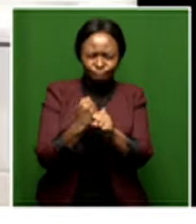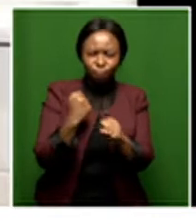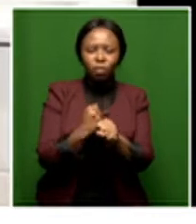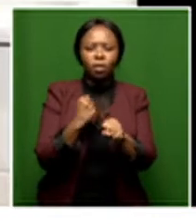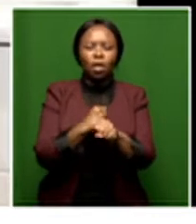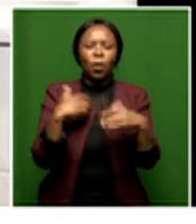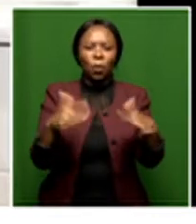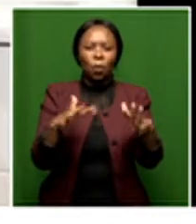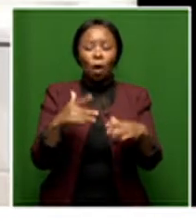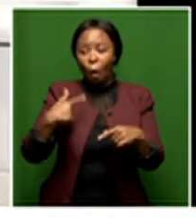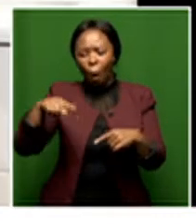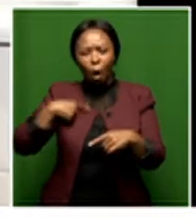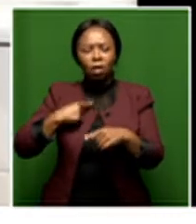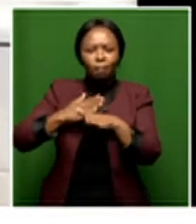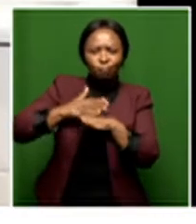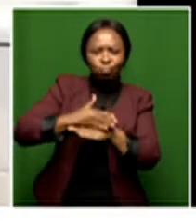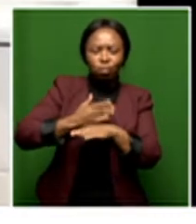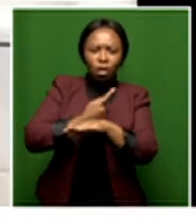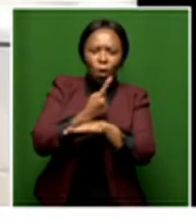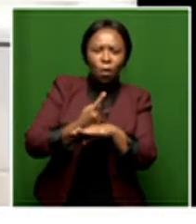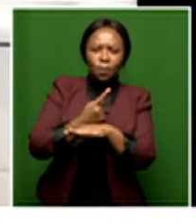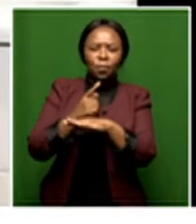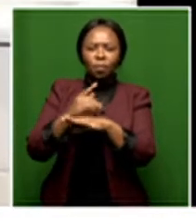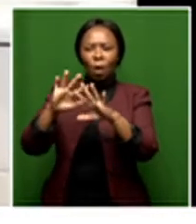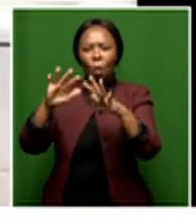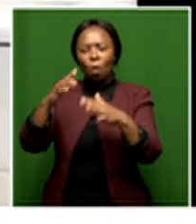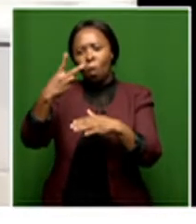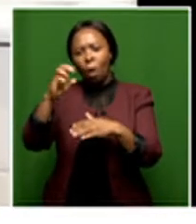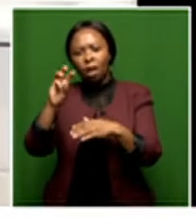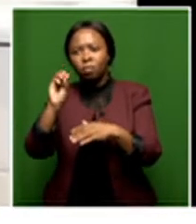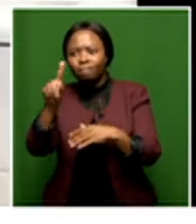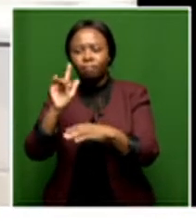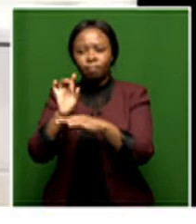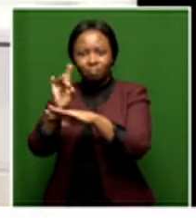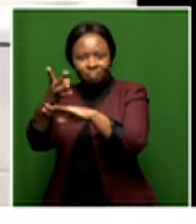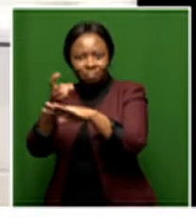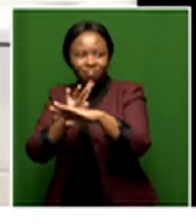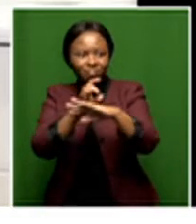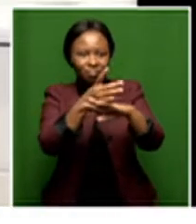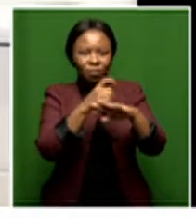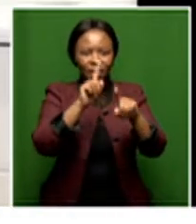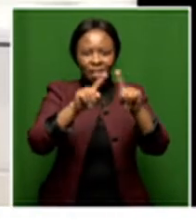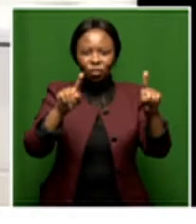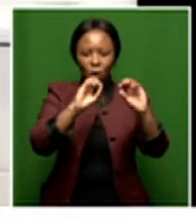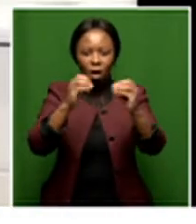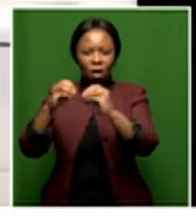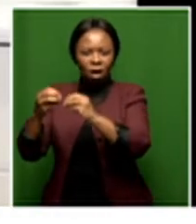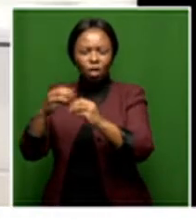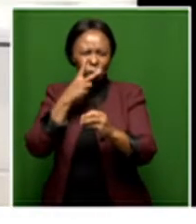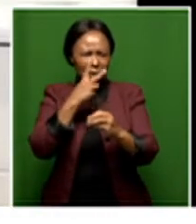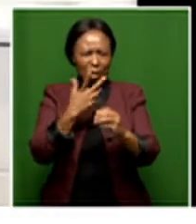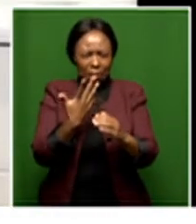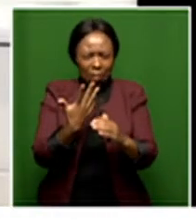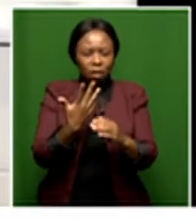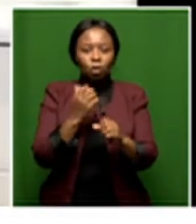spending many hours every day with global consultations with the World Health Organization, really looking at what needs to be done to